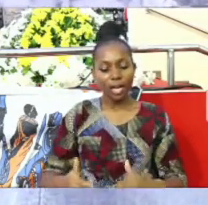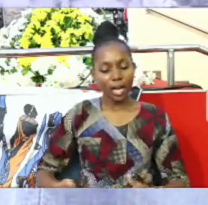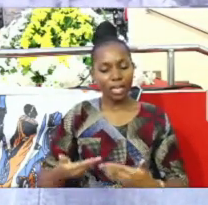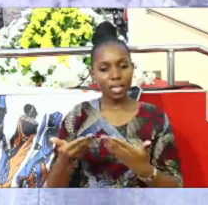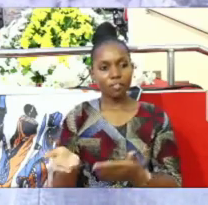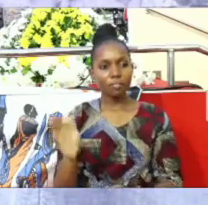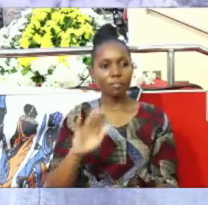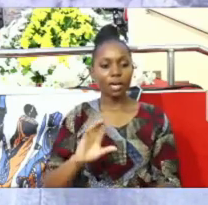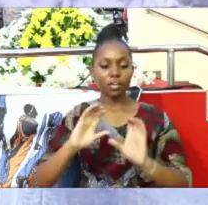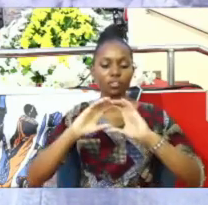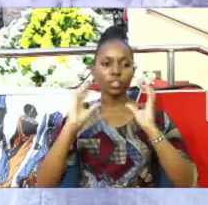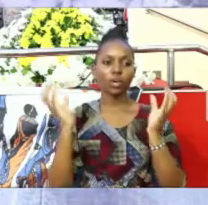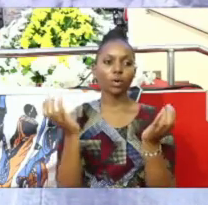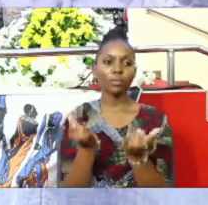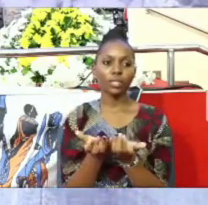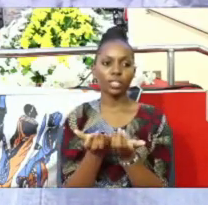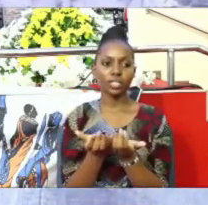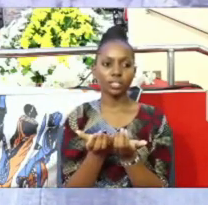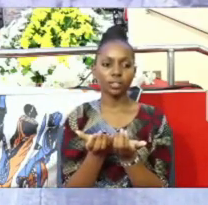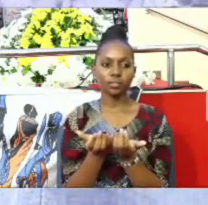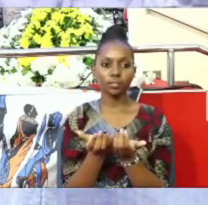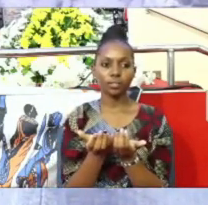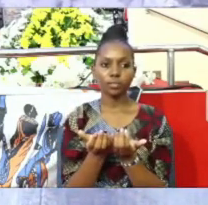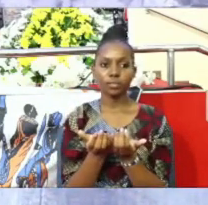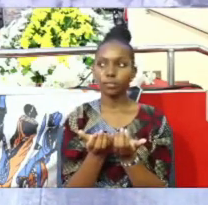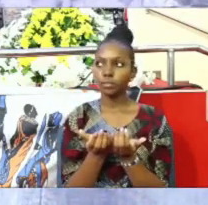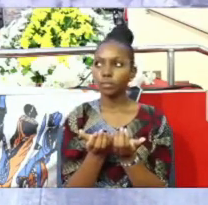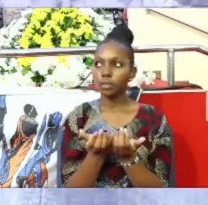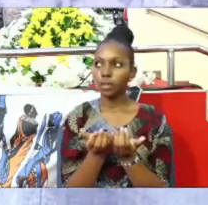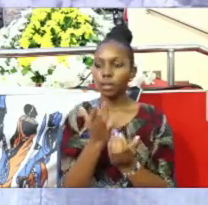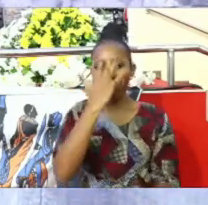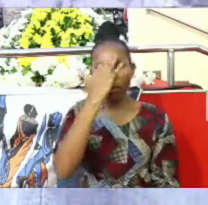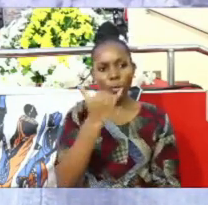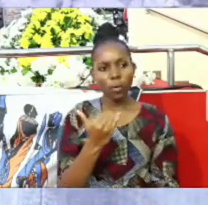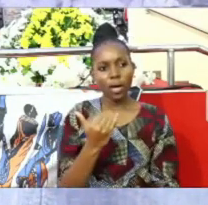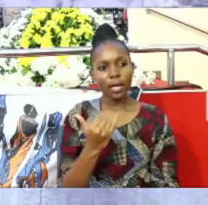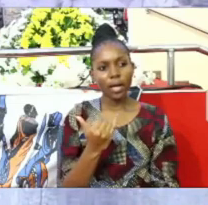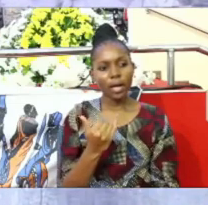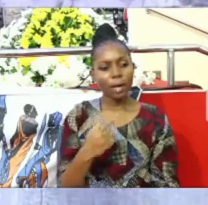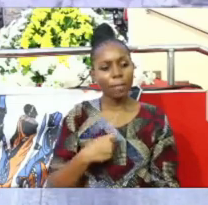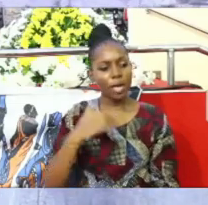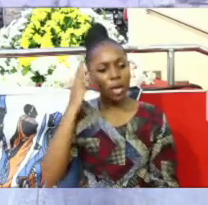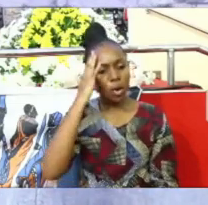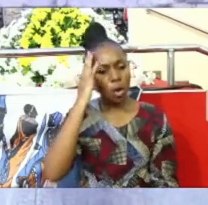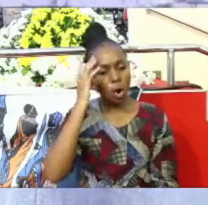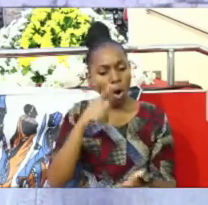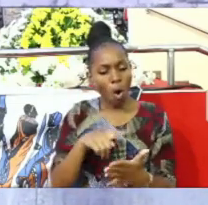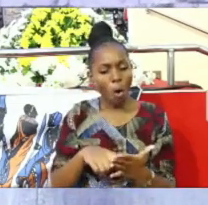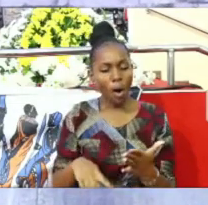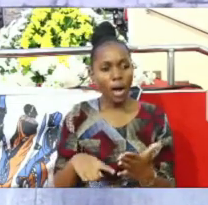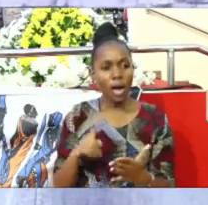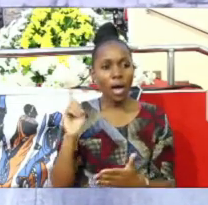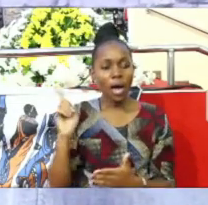katika kupatiana kuweza kurudisha mkono ama kupeana. Because I have the revelation that what I have. Kwa sababu niko na ufunuo kwamba nilicho and all